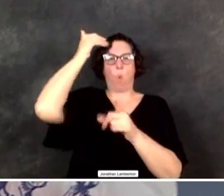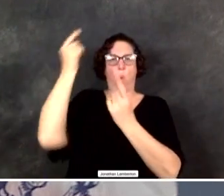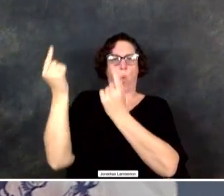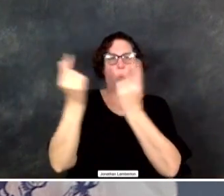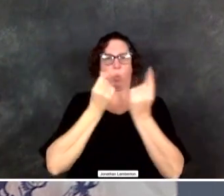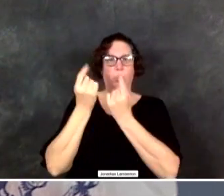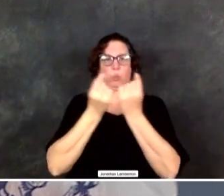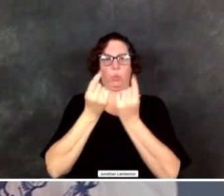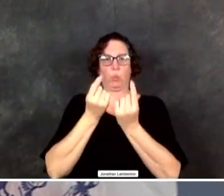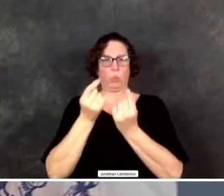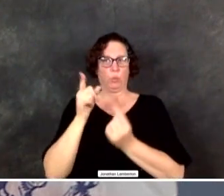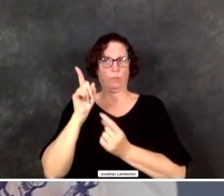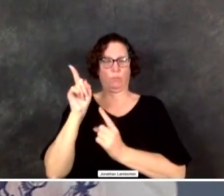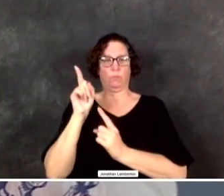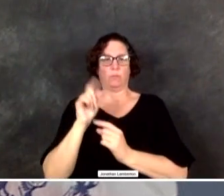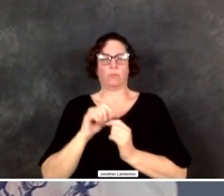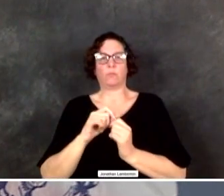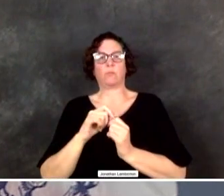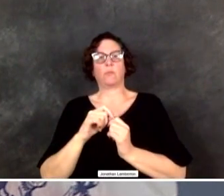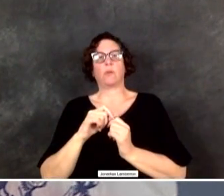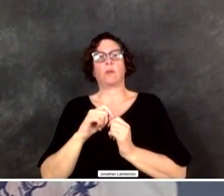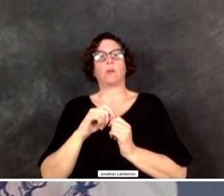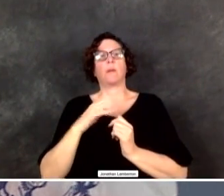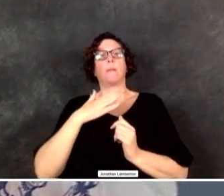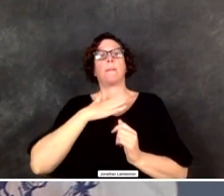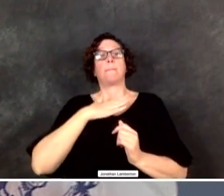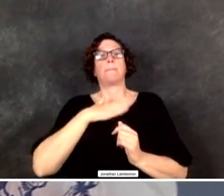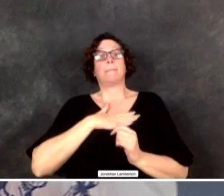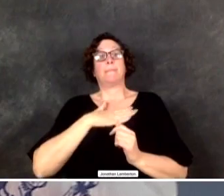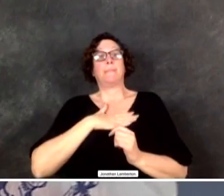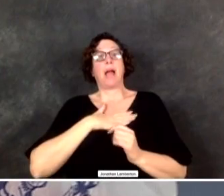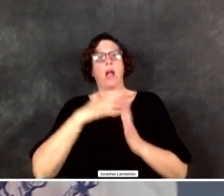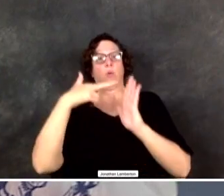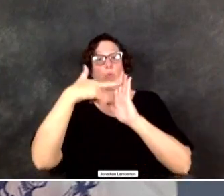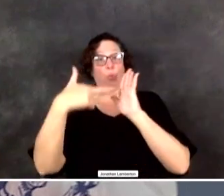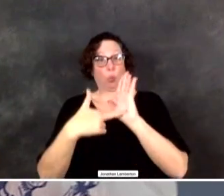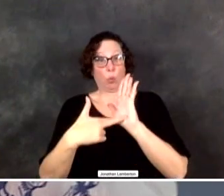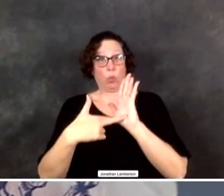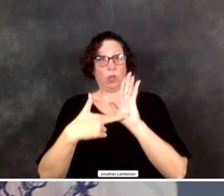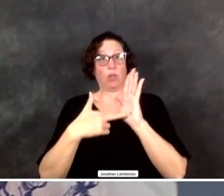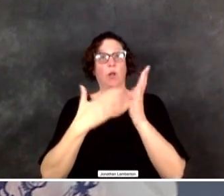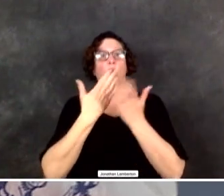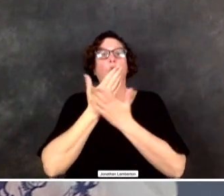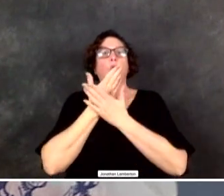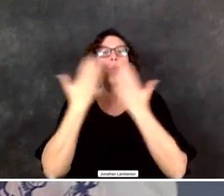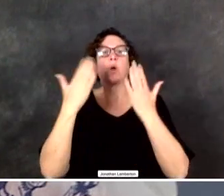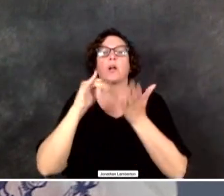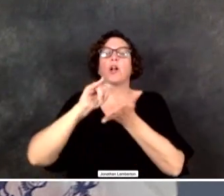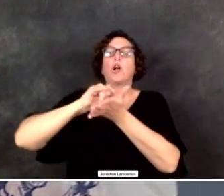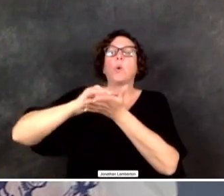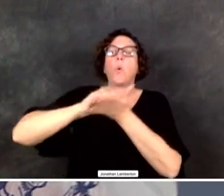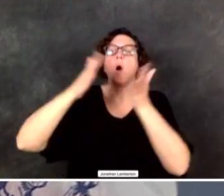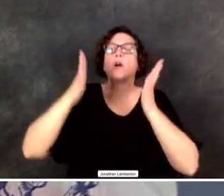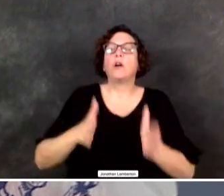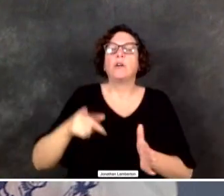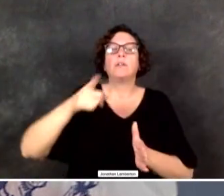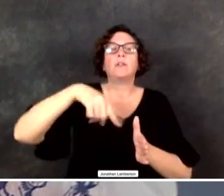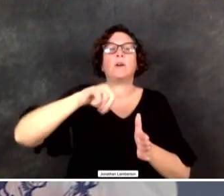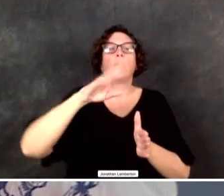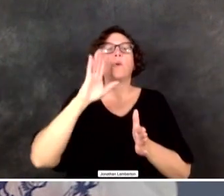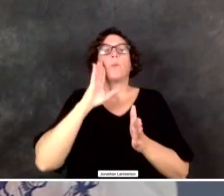simple standard. No New Yorker goes without food. And what the folks in the Department of Education are doing, which is amazing,